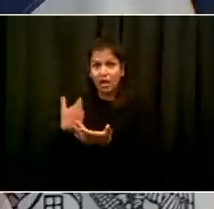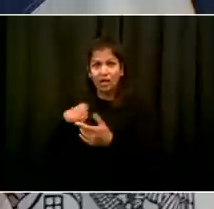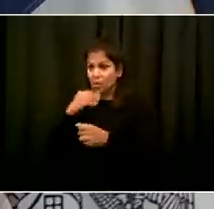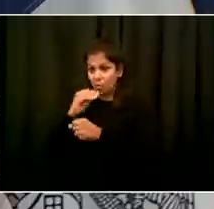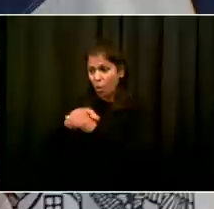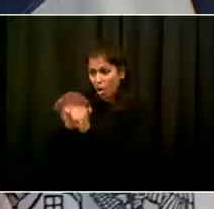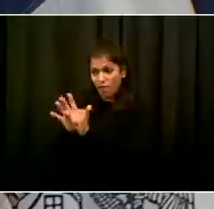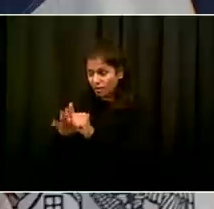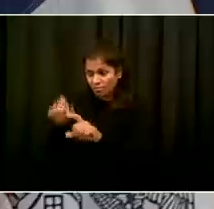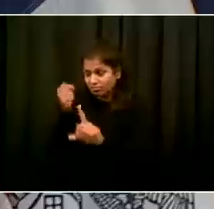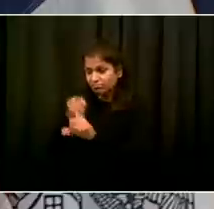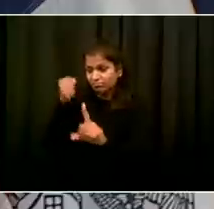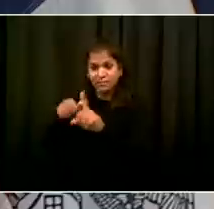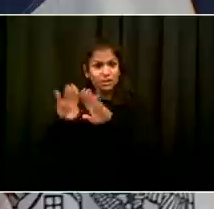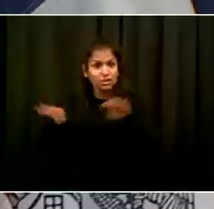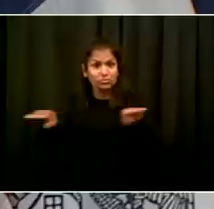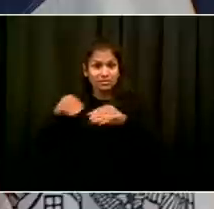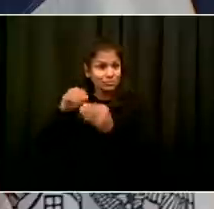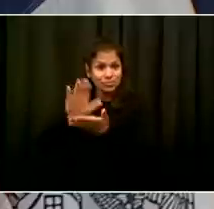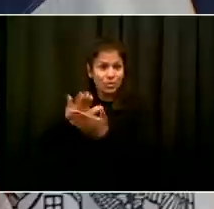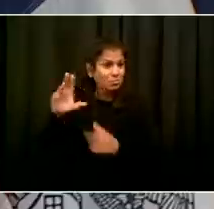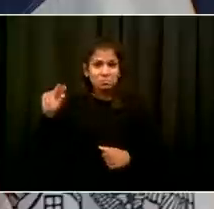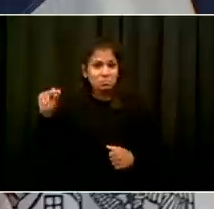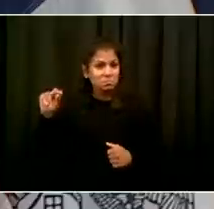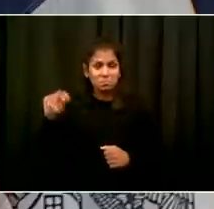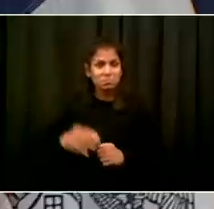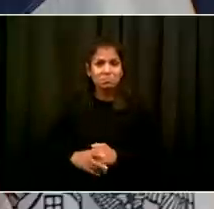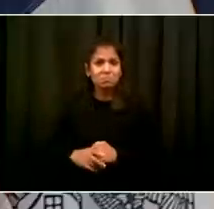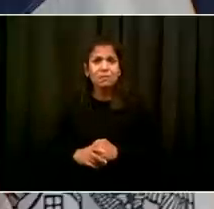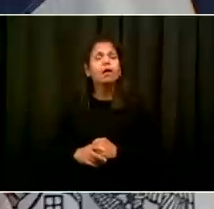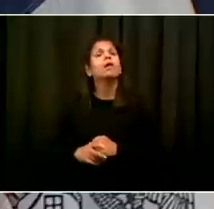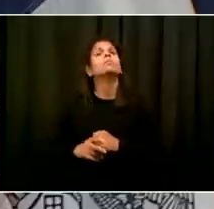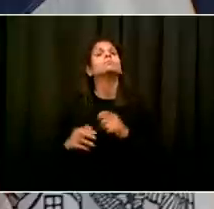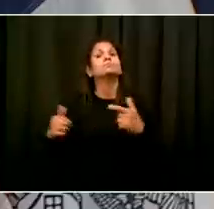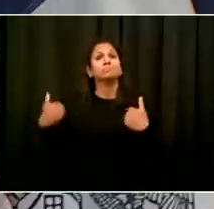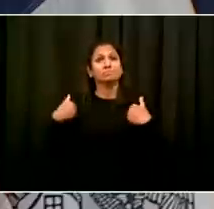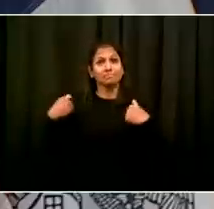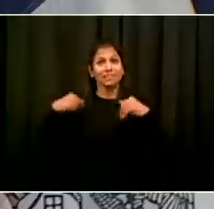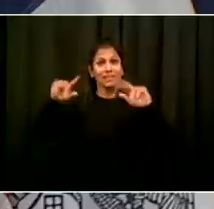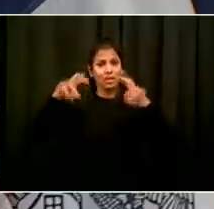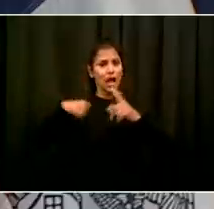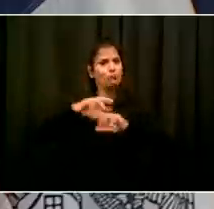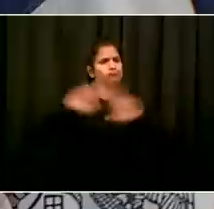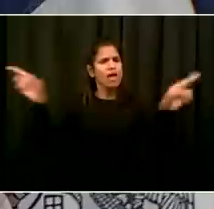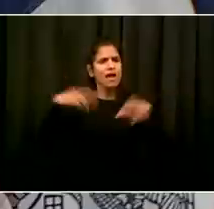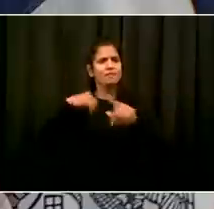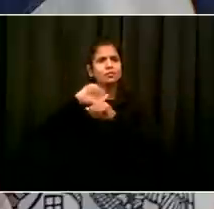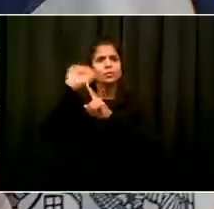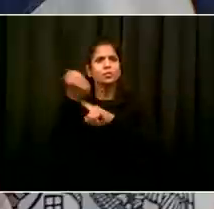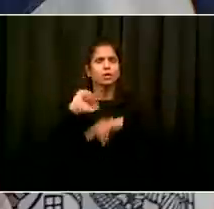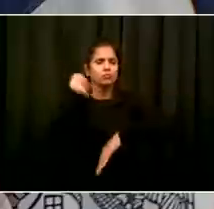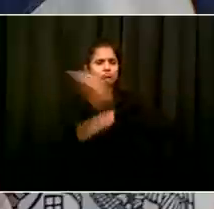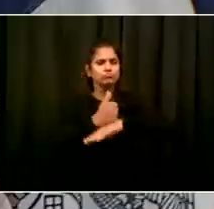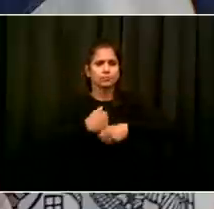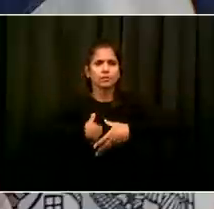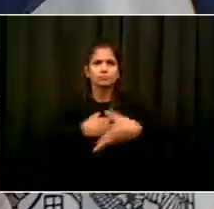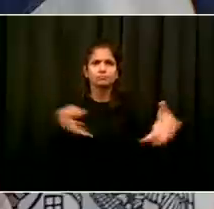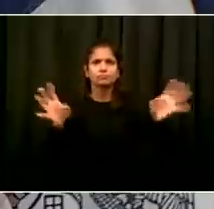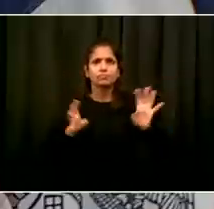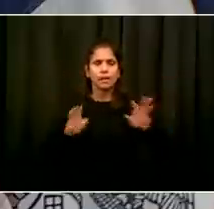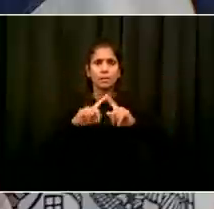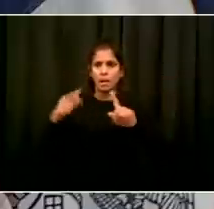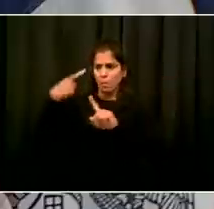month, literally every single day reviewing data from every single school, 1,600 schools in the school